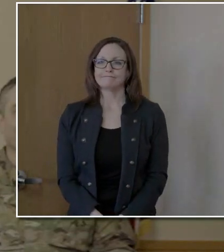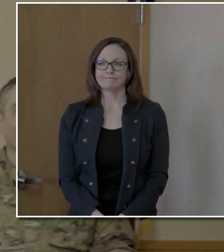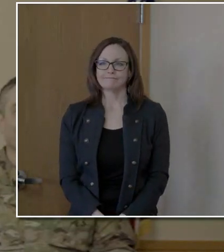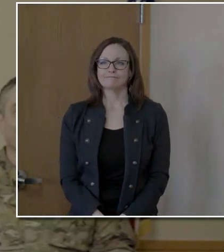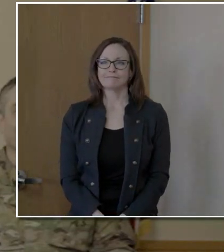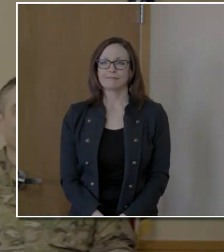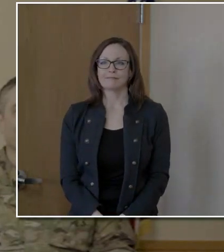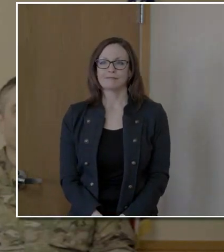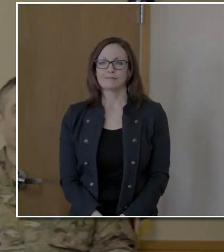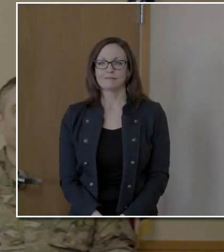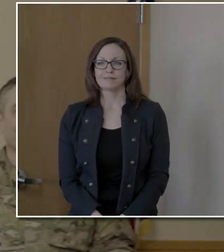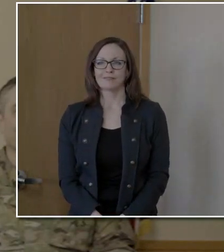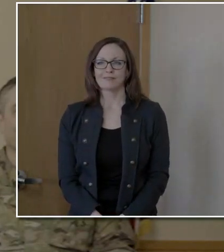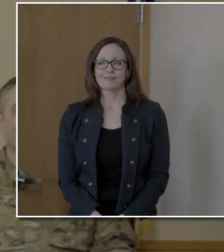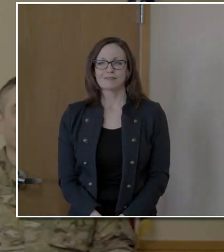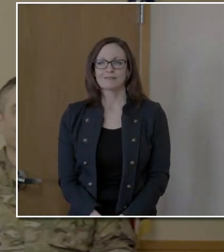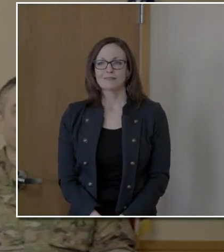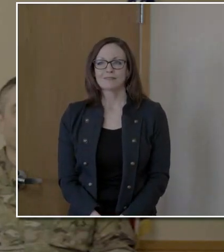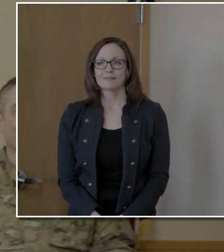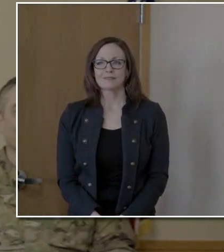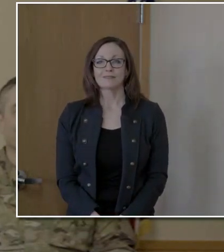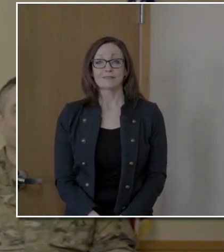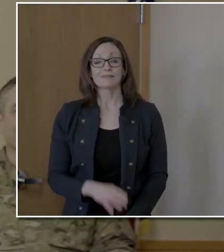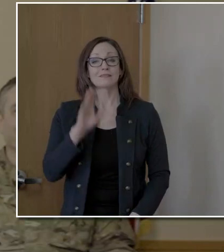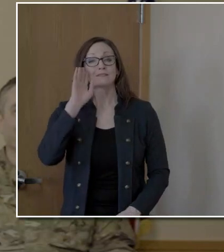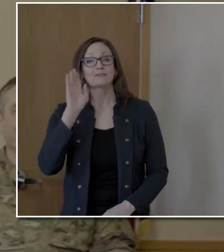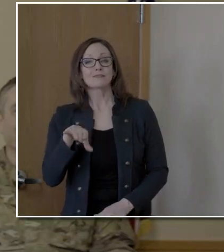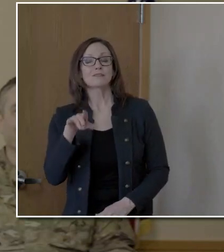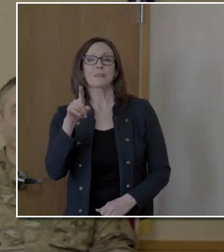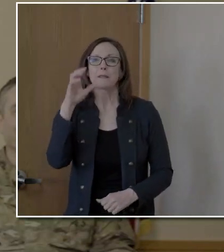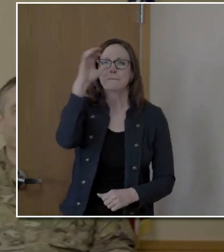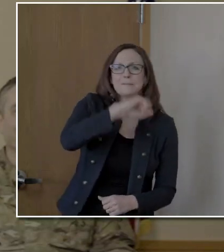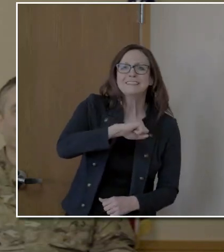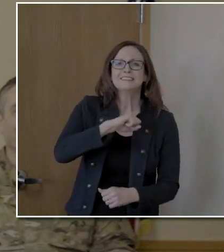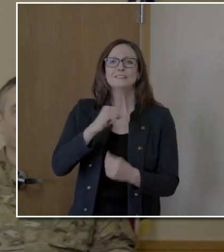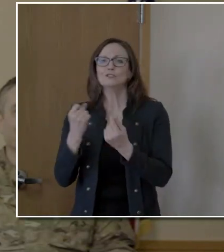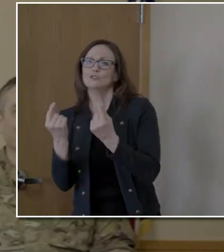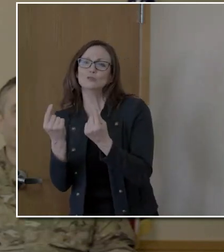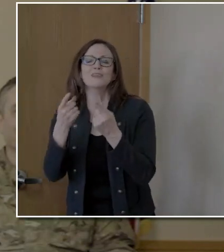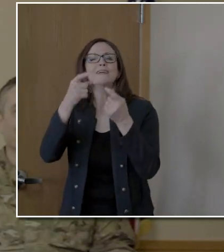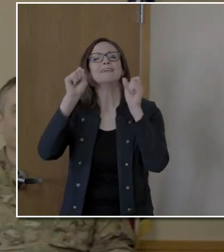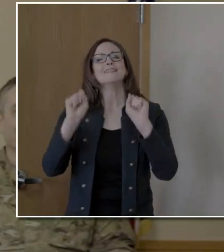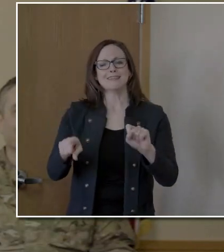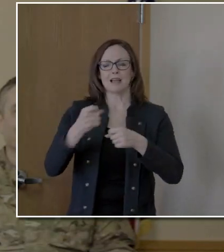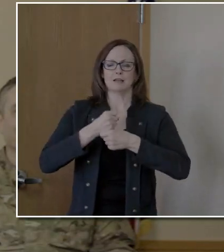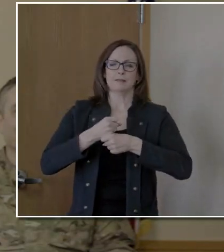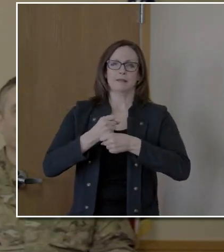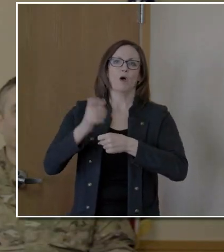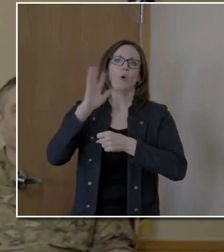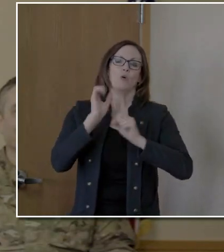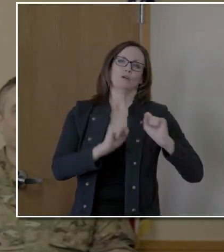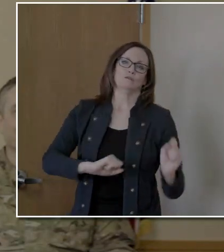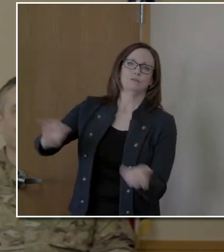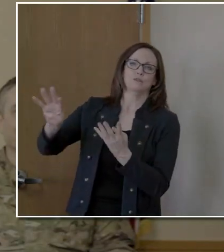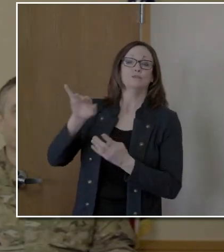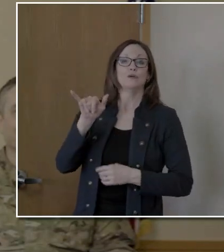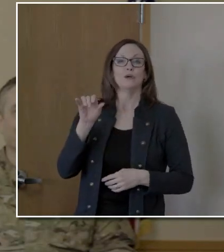dhs.wi.gov. We'd like to thank Major General Knapp and Deputy Secretary Julie Willems-Vandyke for joining us today. Thank you for your time.